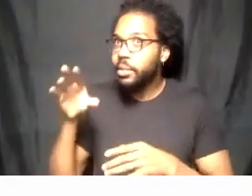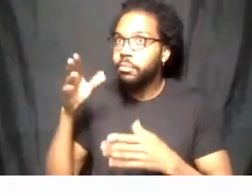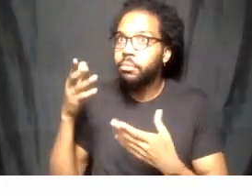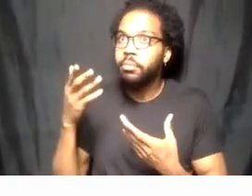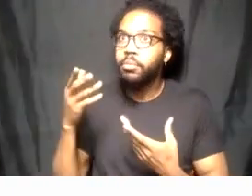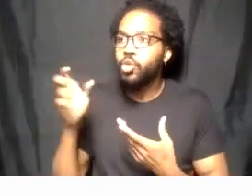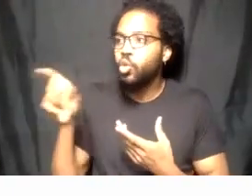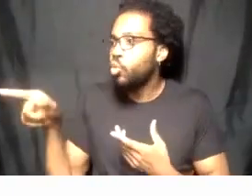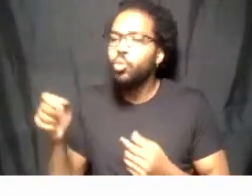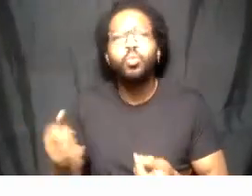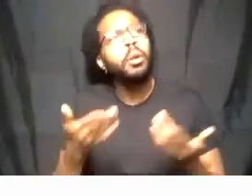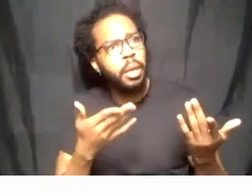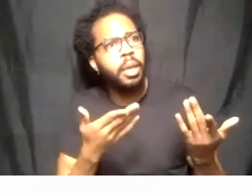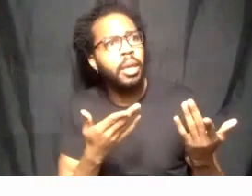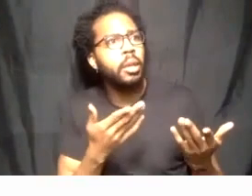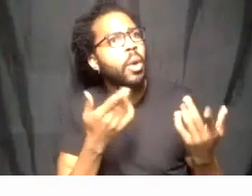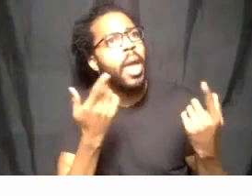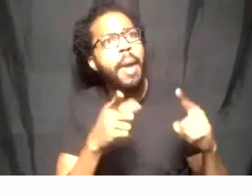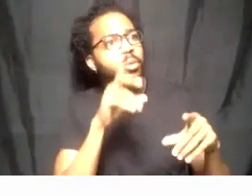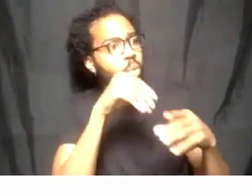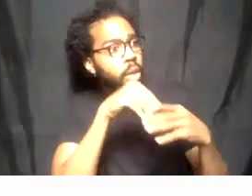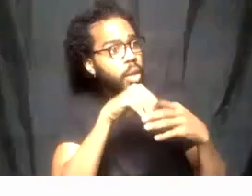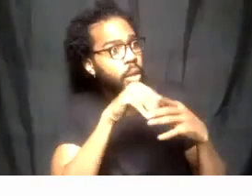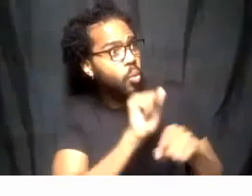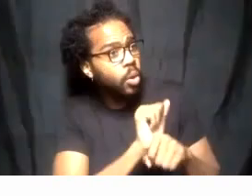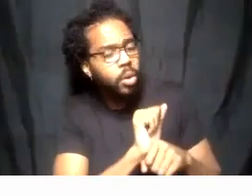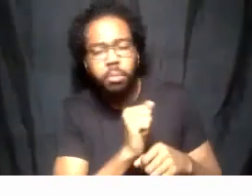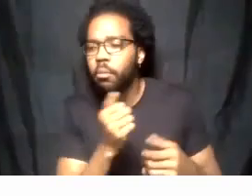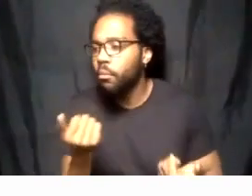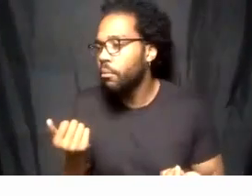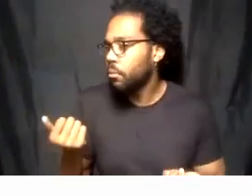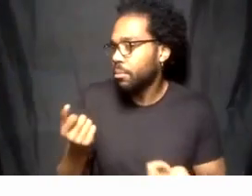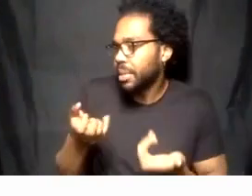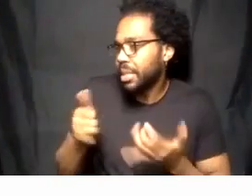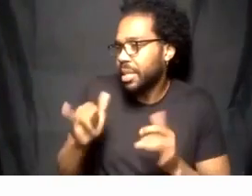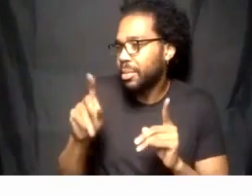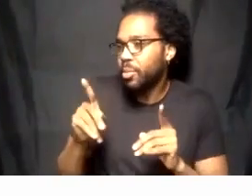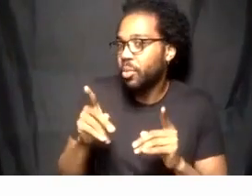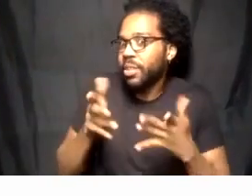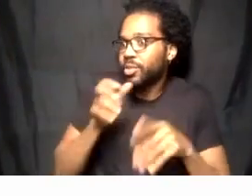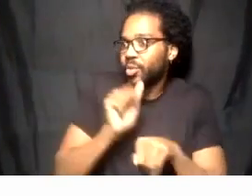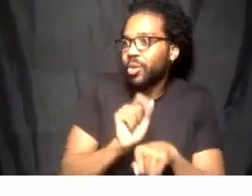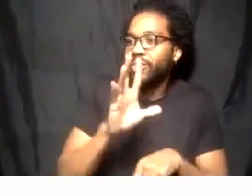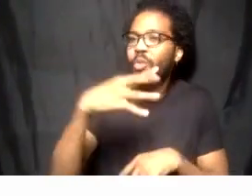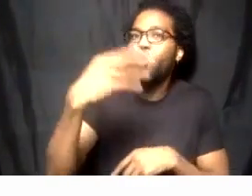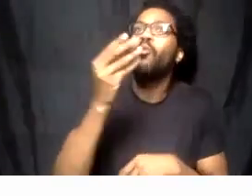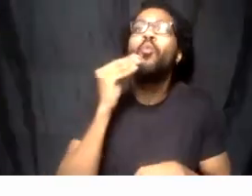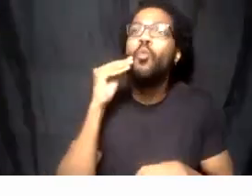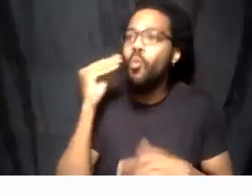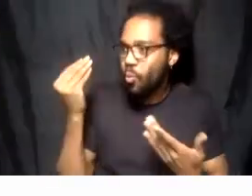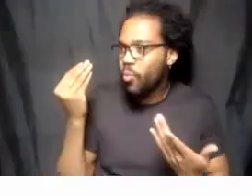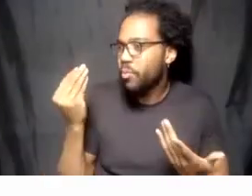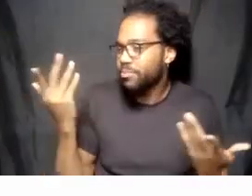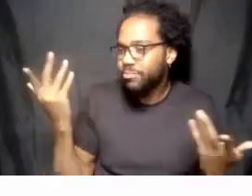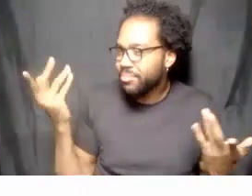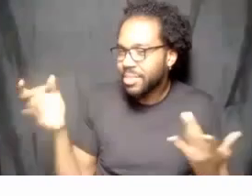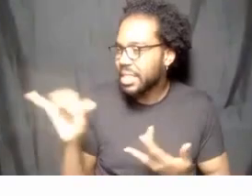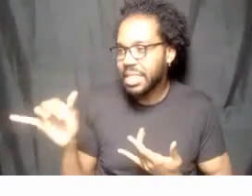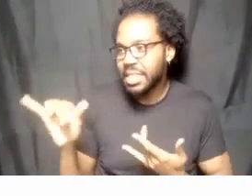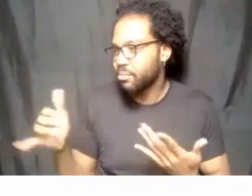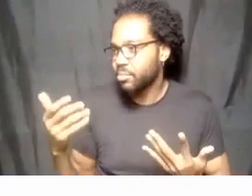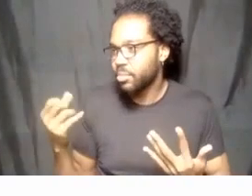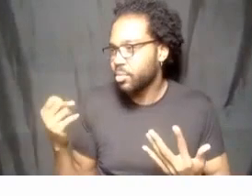about the things that occur while they're at the placement, we still have people who then, stop to shop on the way home. And I think